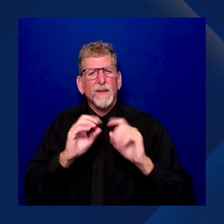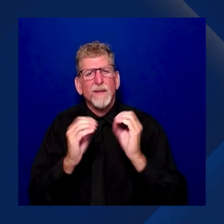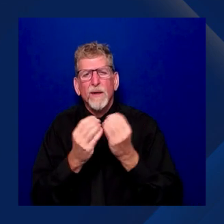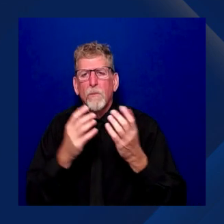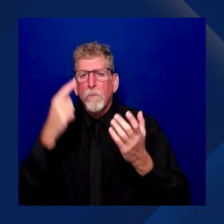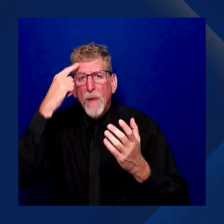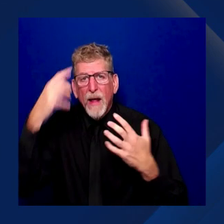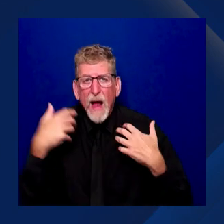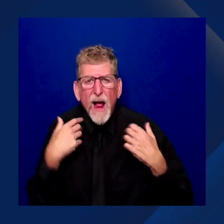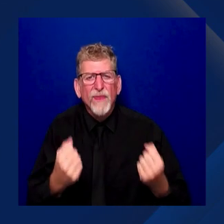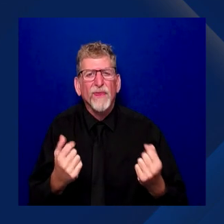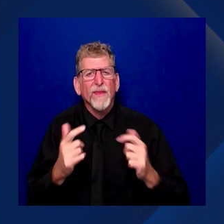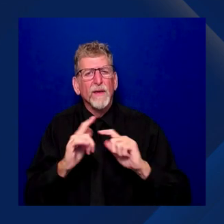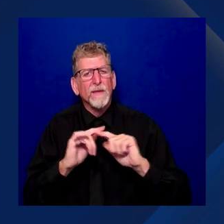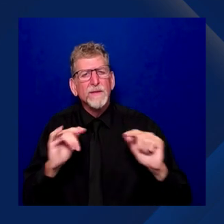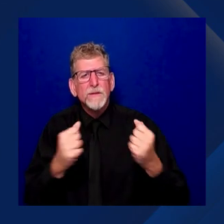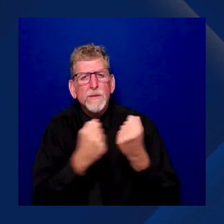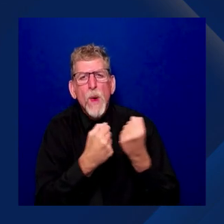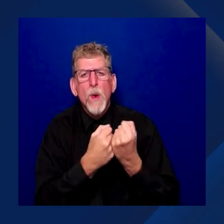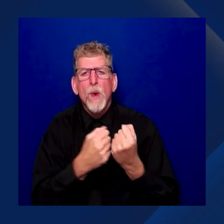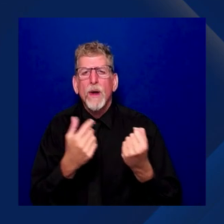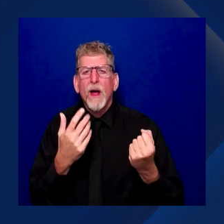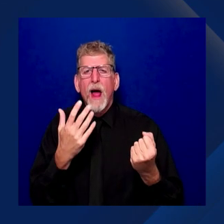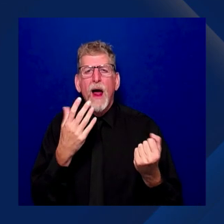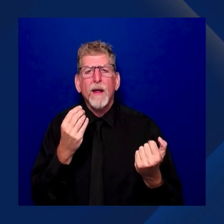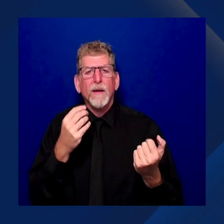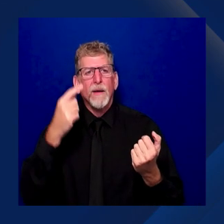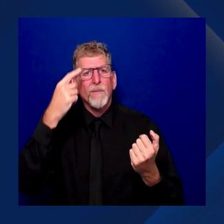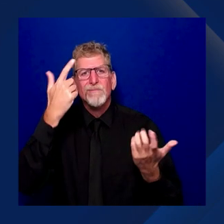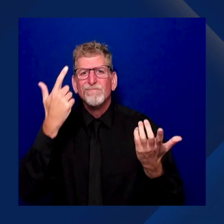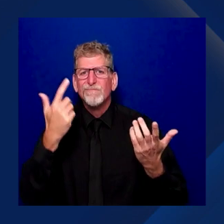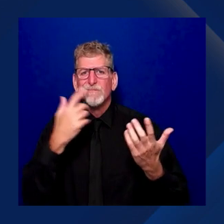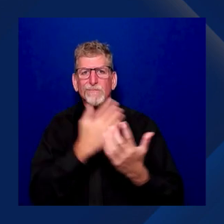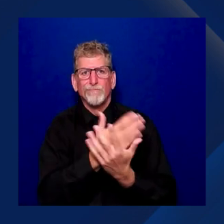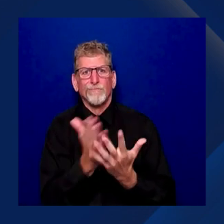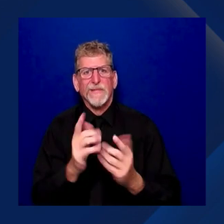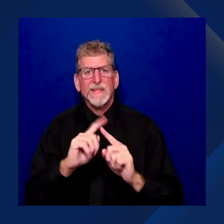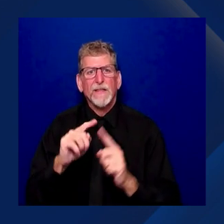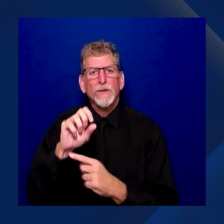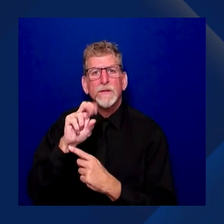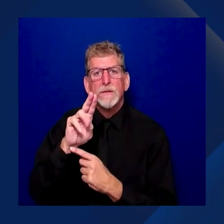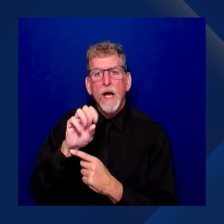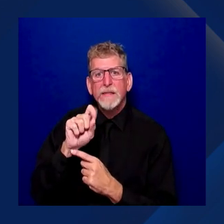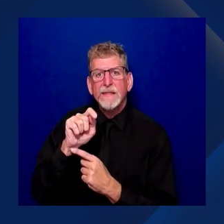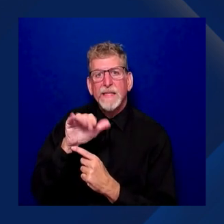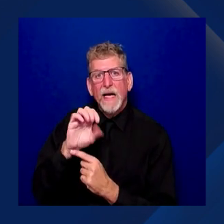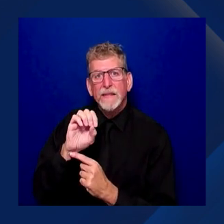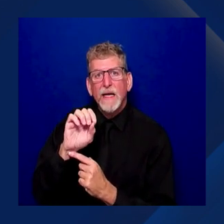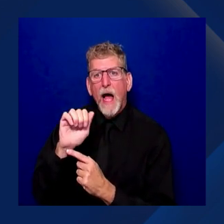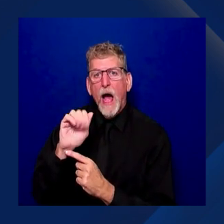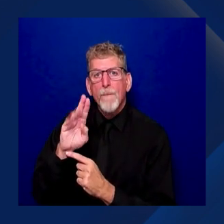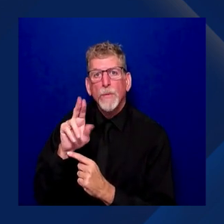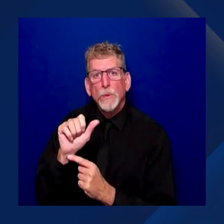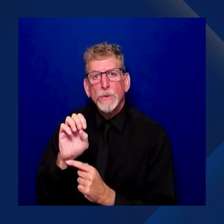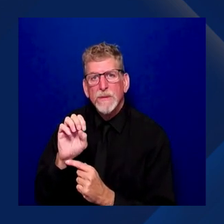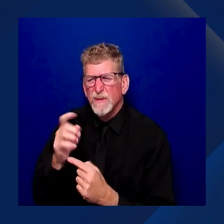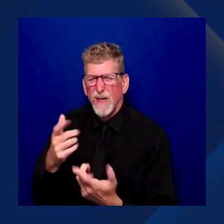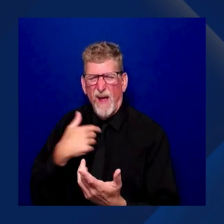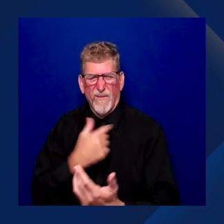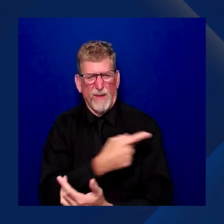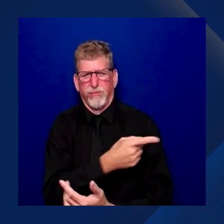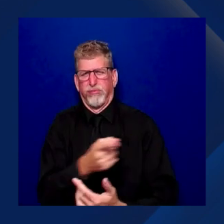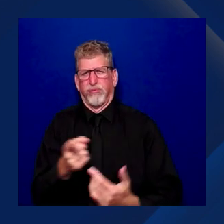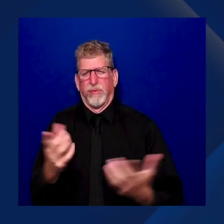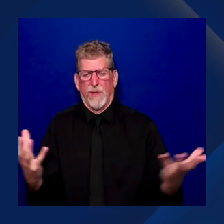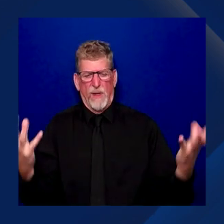abuse disorders, and many, many more. That is a comprehensive approach to this crisis and something that we have never